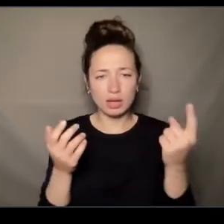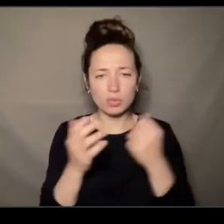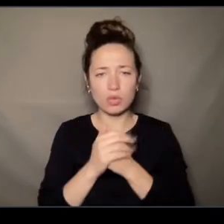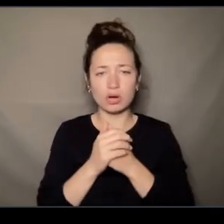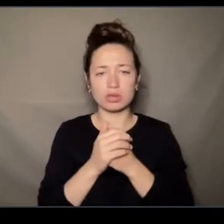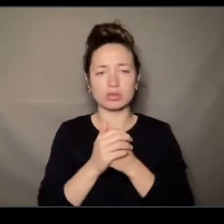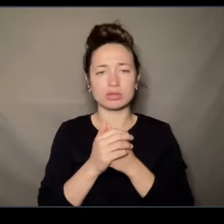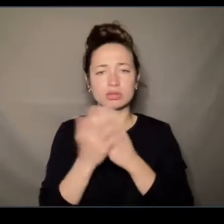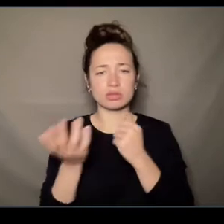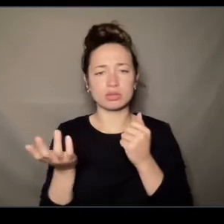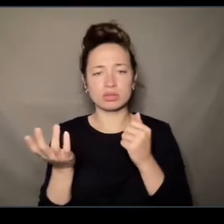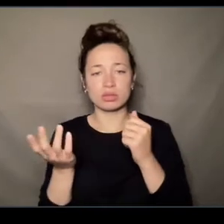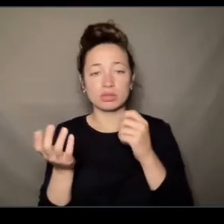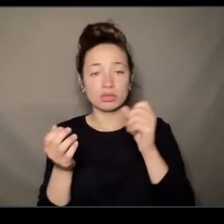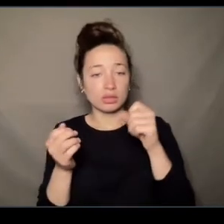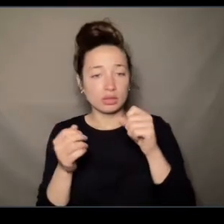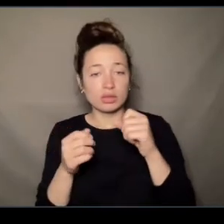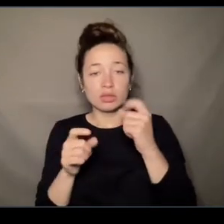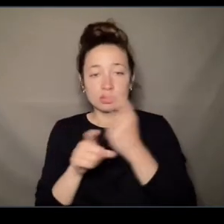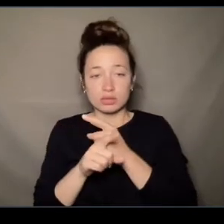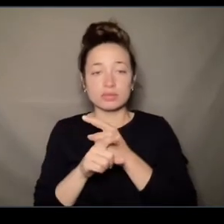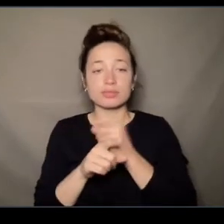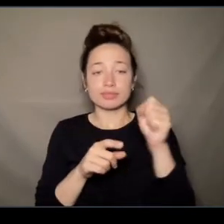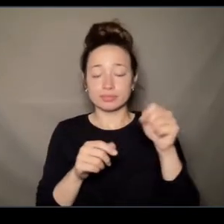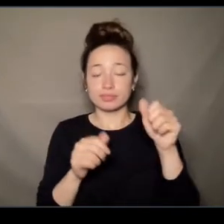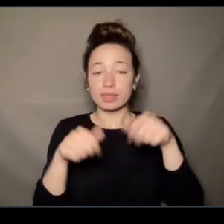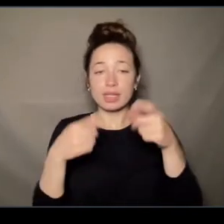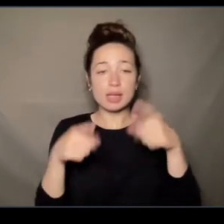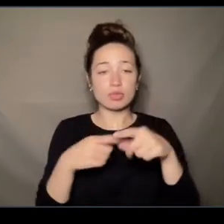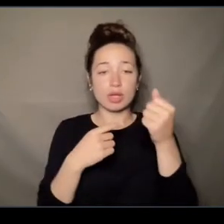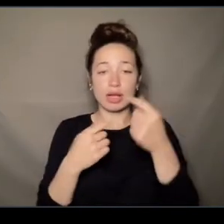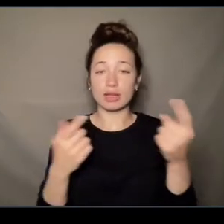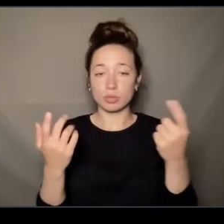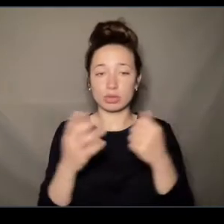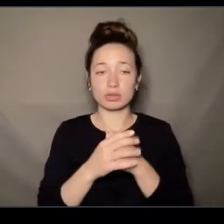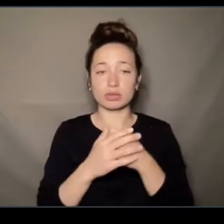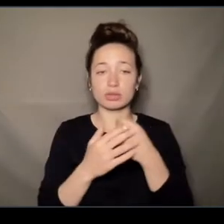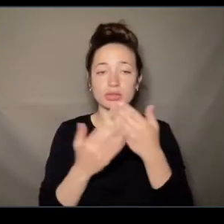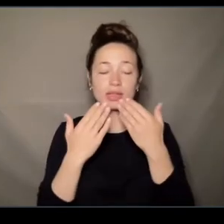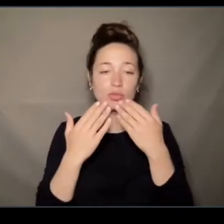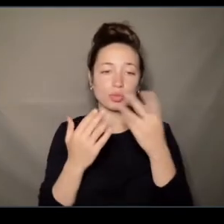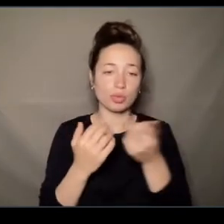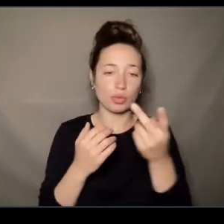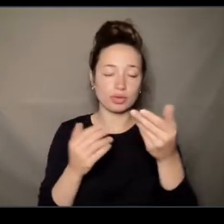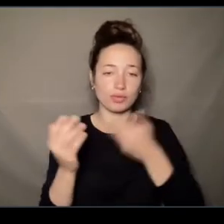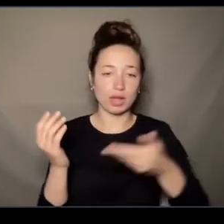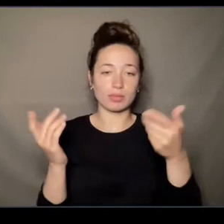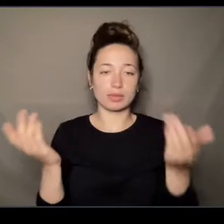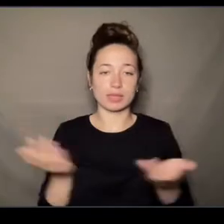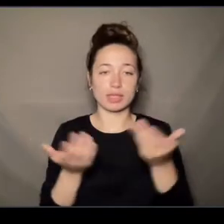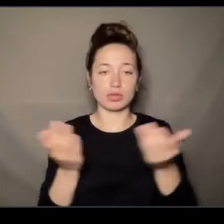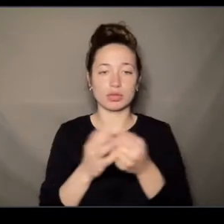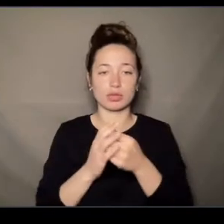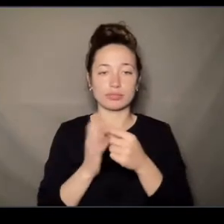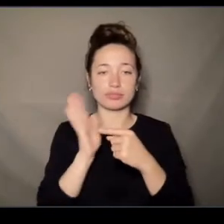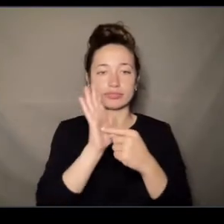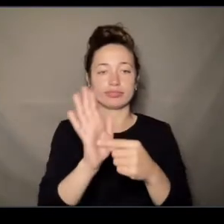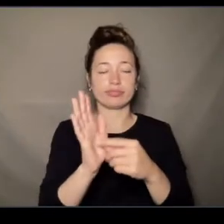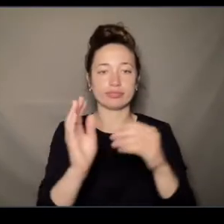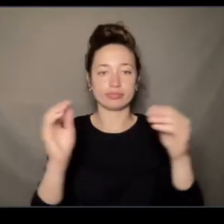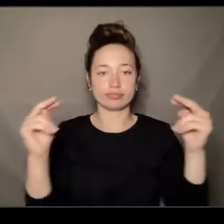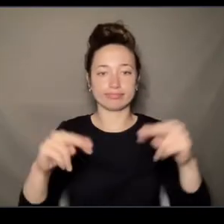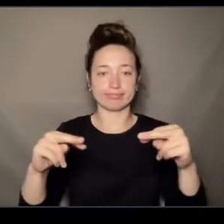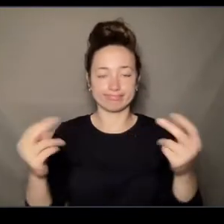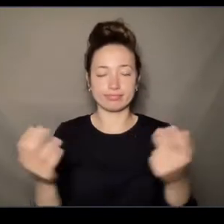happen to anyone, correct? It absolutely can happen to anyone, Diane, and I want to thank you and Tom for inviting me to be here today and for